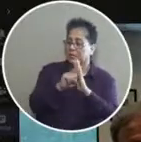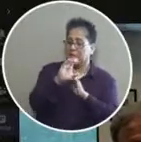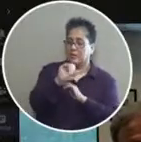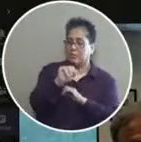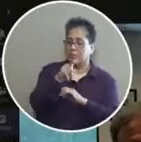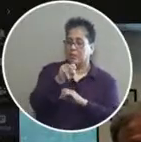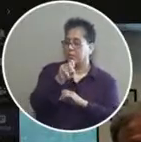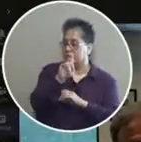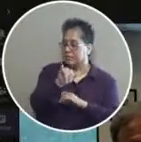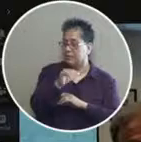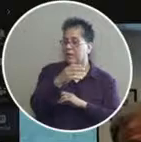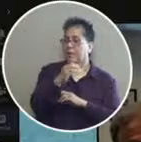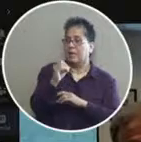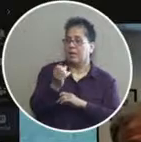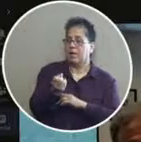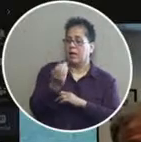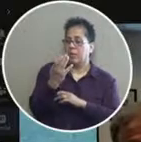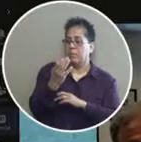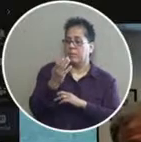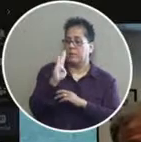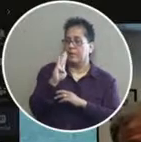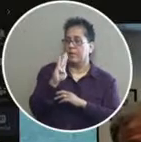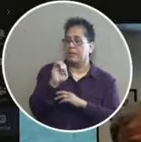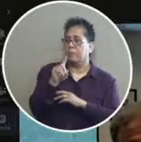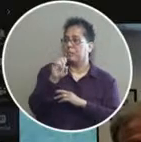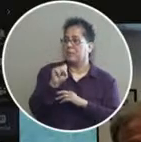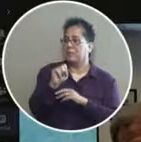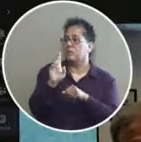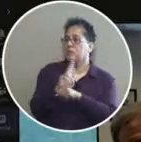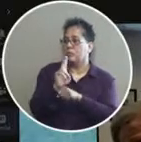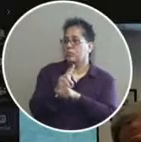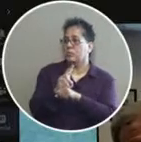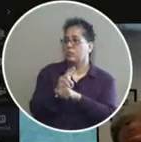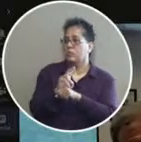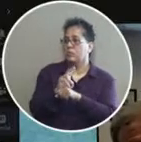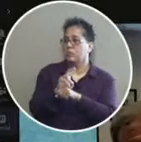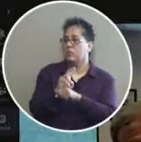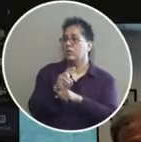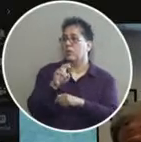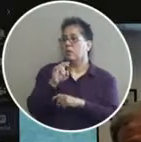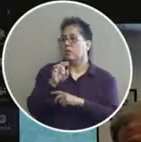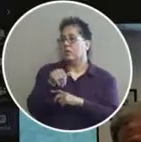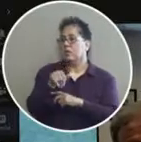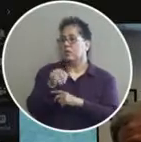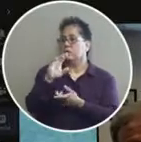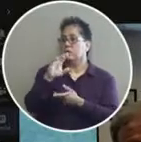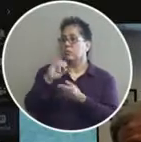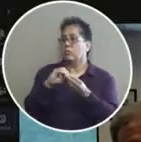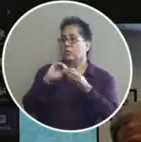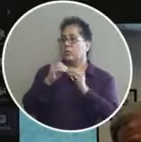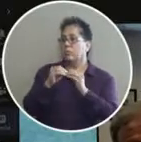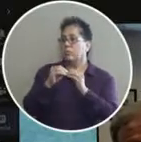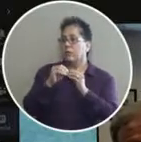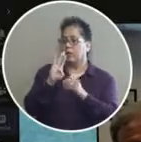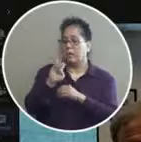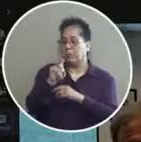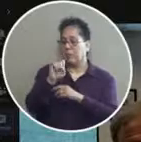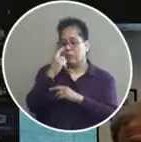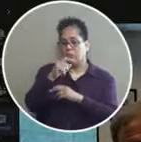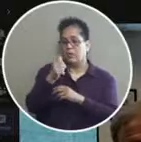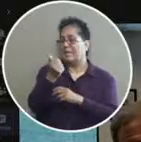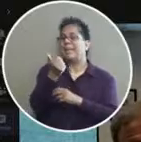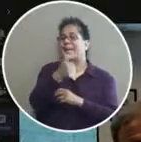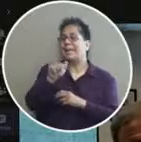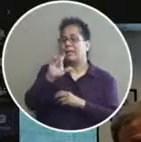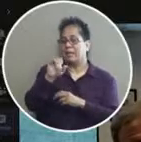capacity and how many beds are occupied. And that goes actually in a total number of beds for every